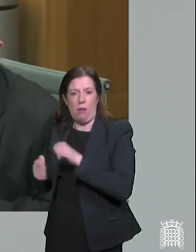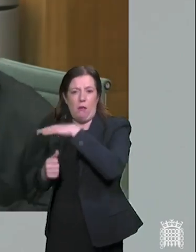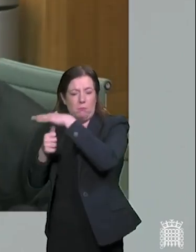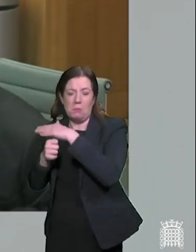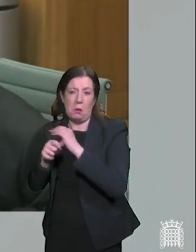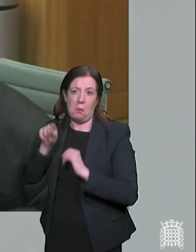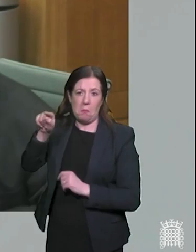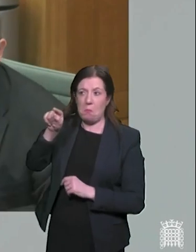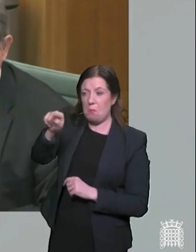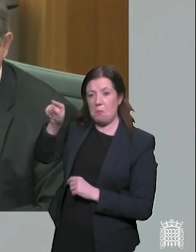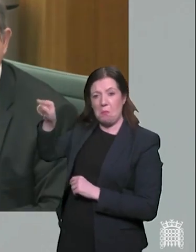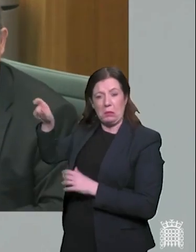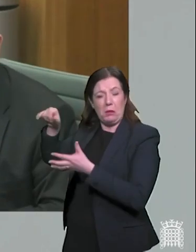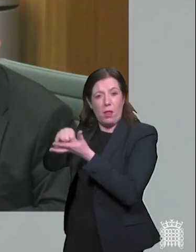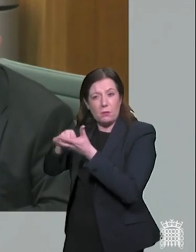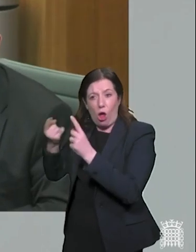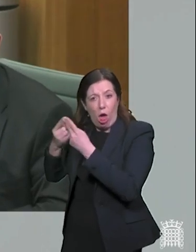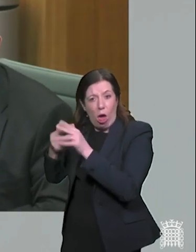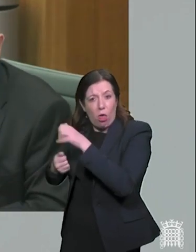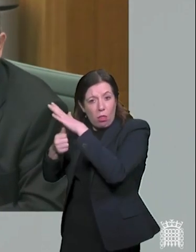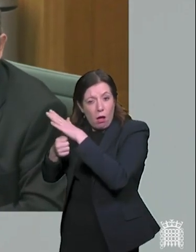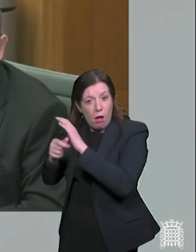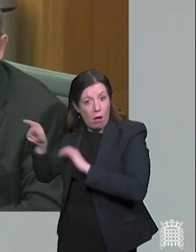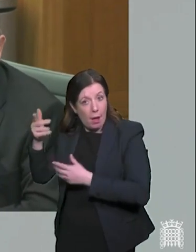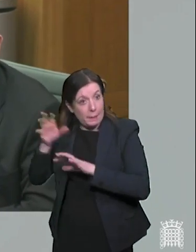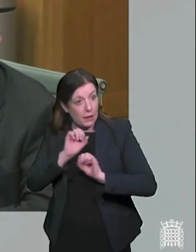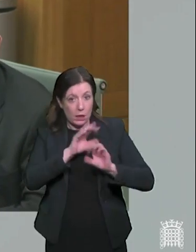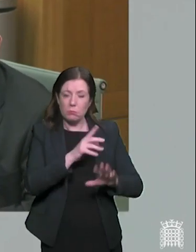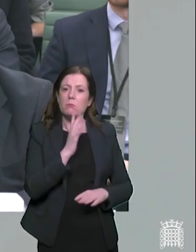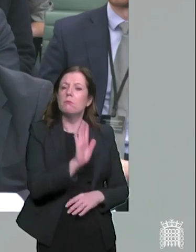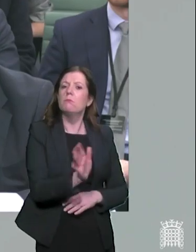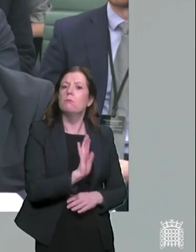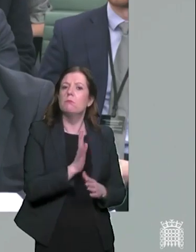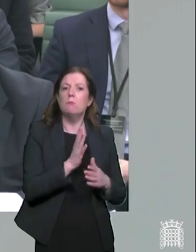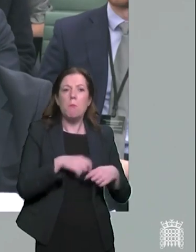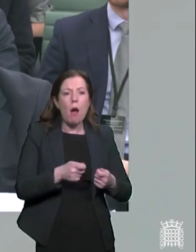senior permanent civil servant give you these assurances?